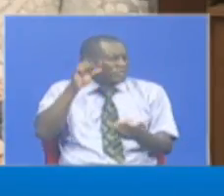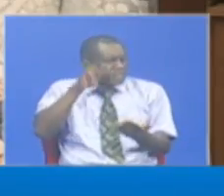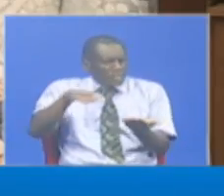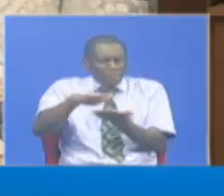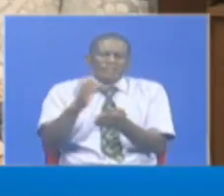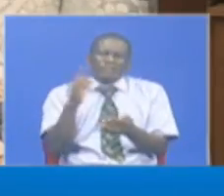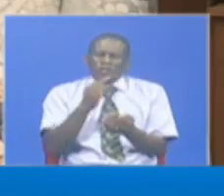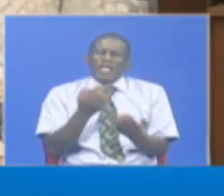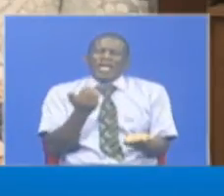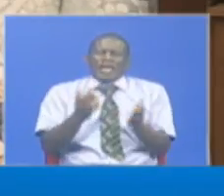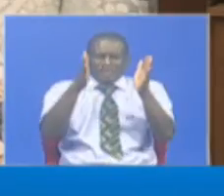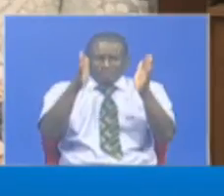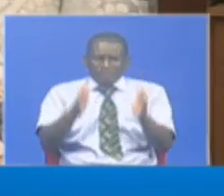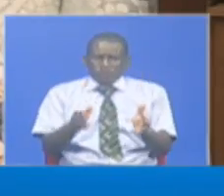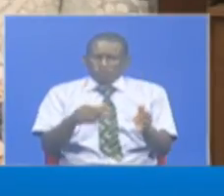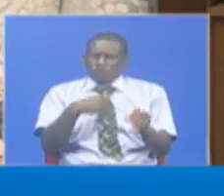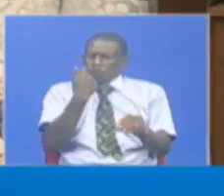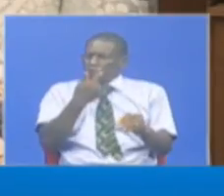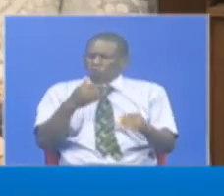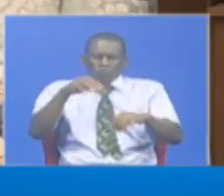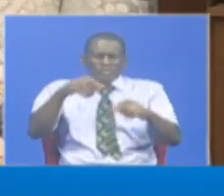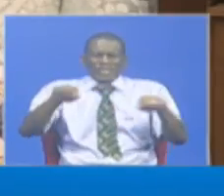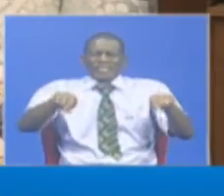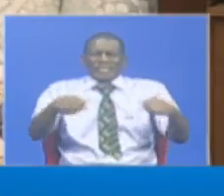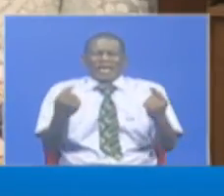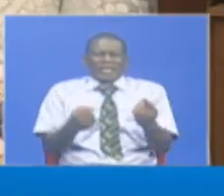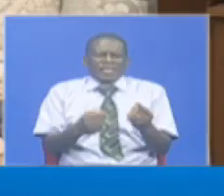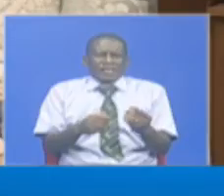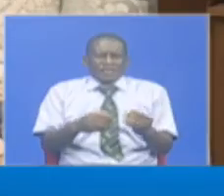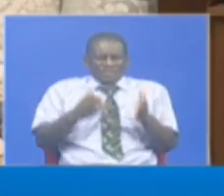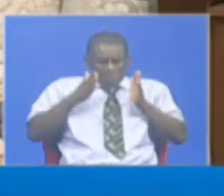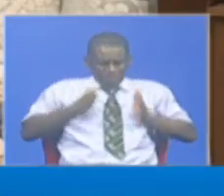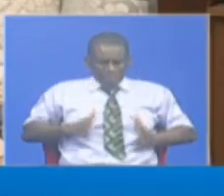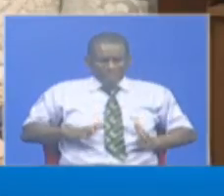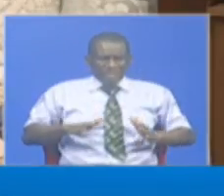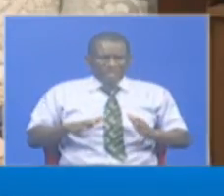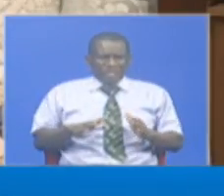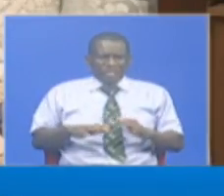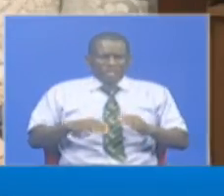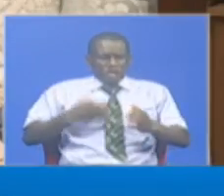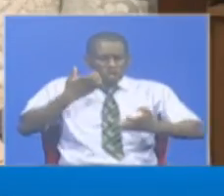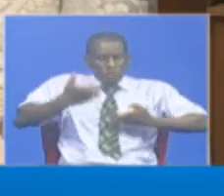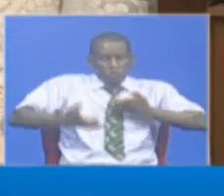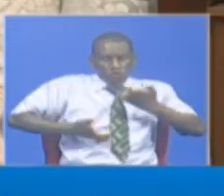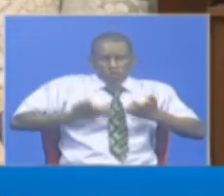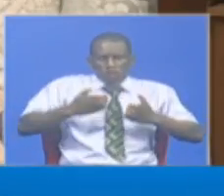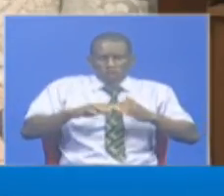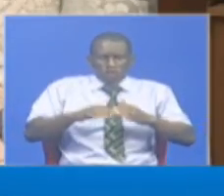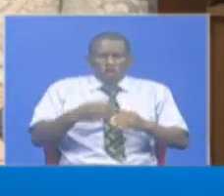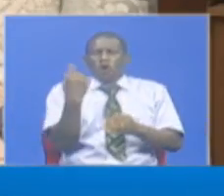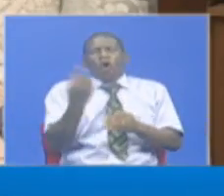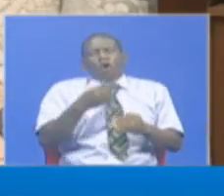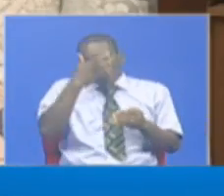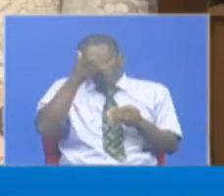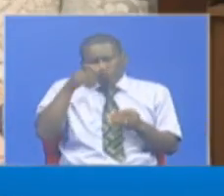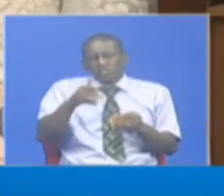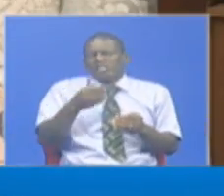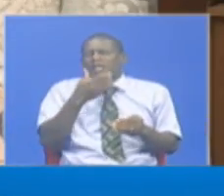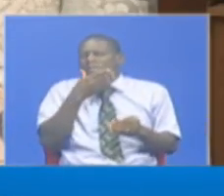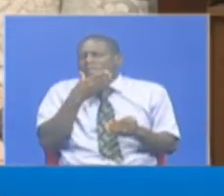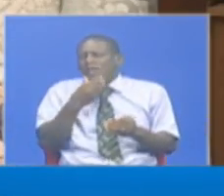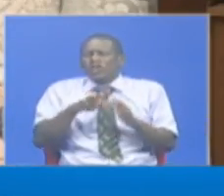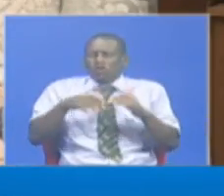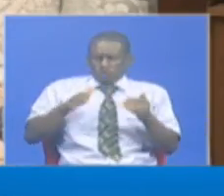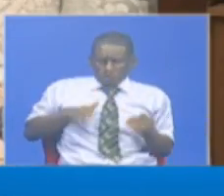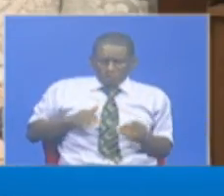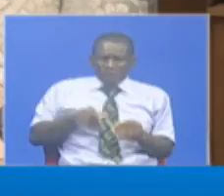who is harmed or attacked, either physically, emotionally, just because of their male or men, that's